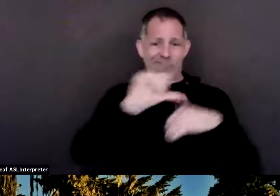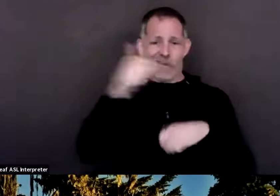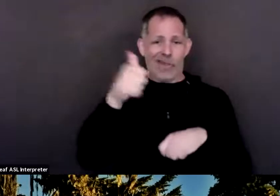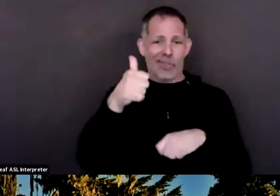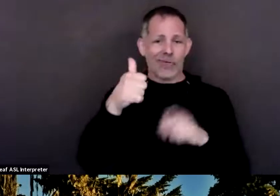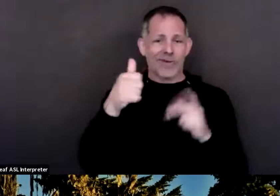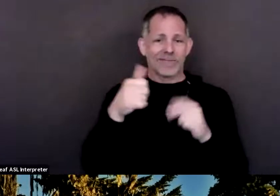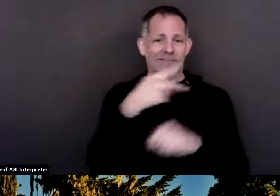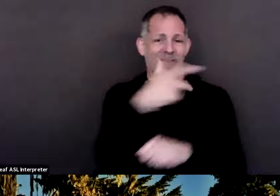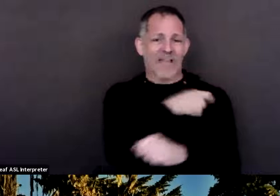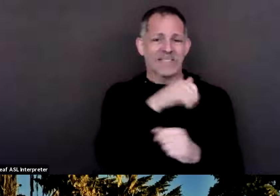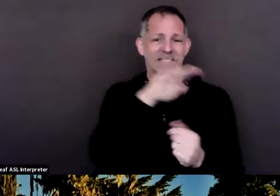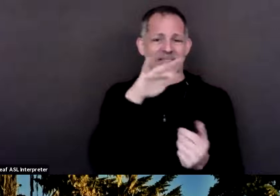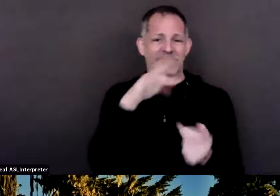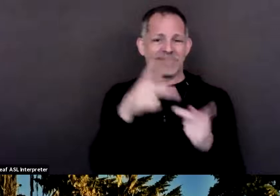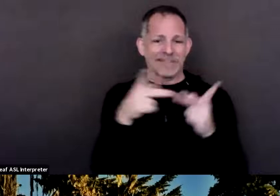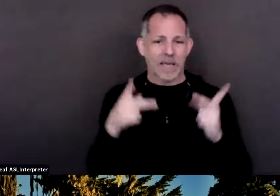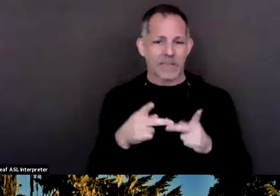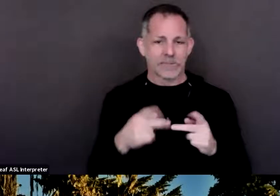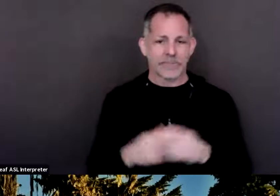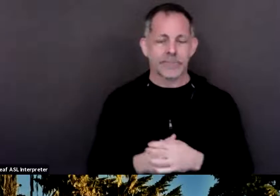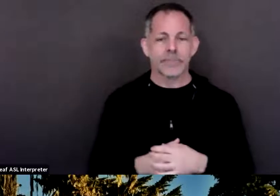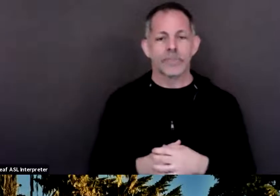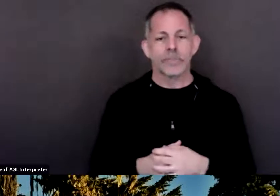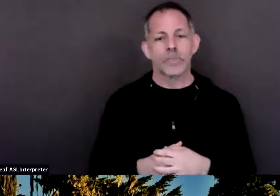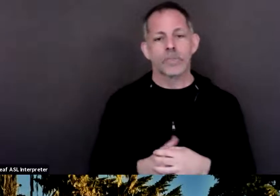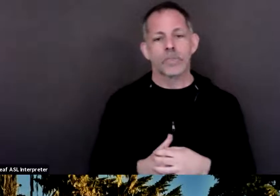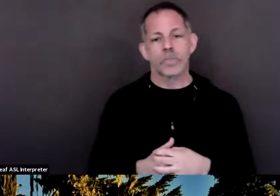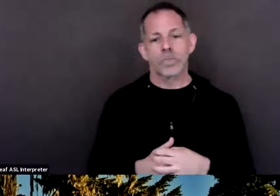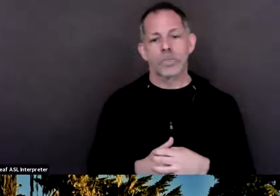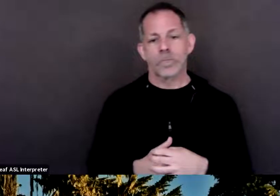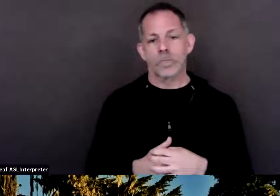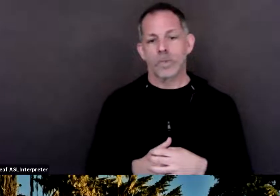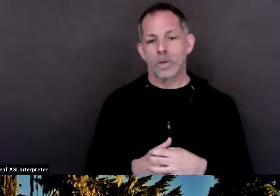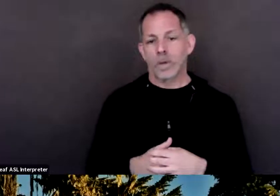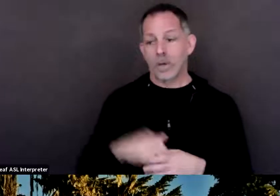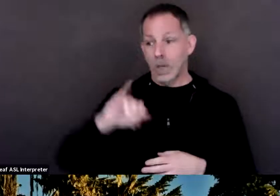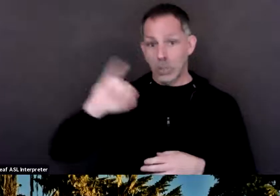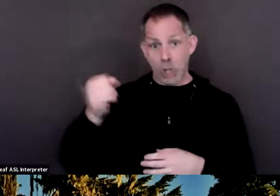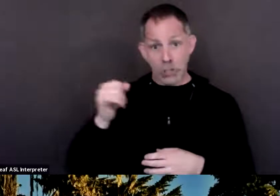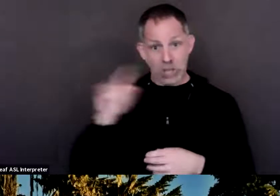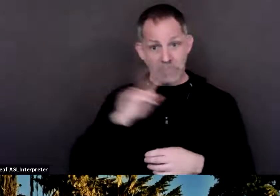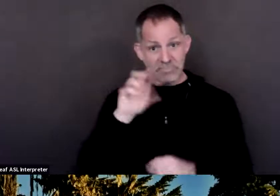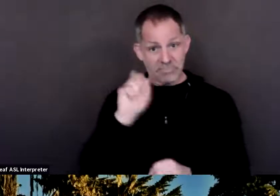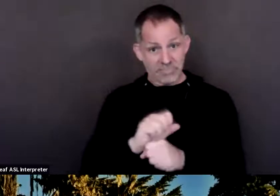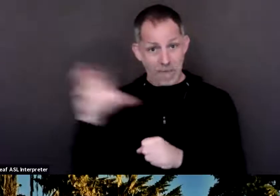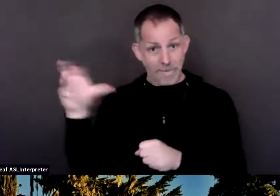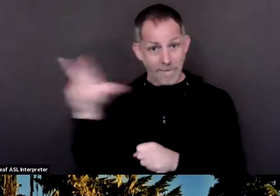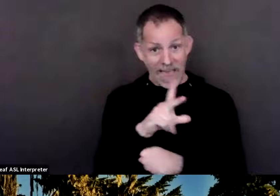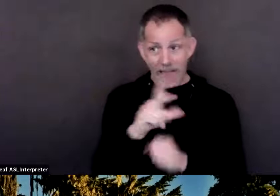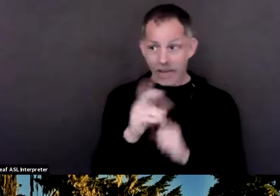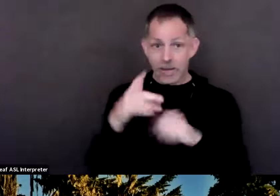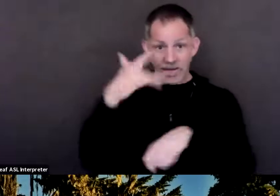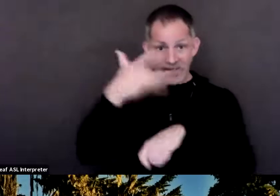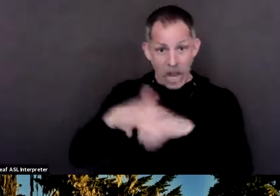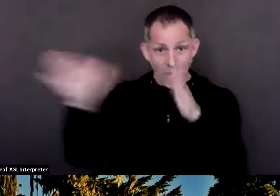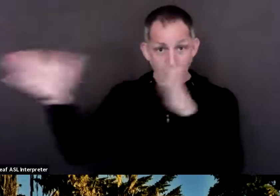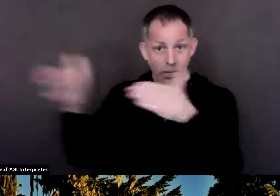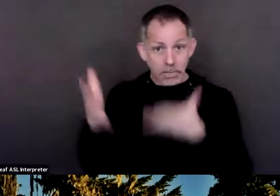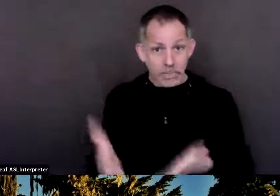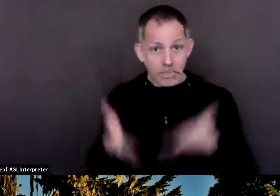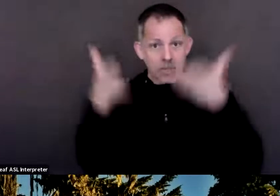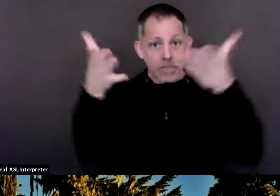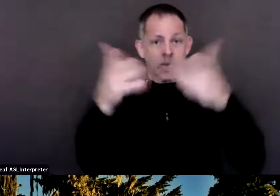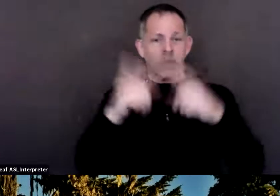So when Johnson & Johnson returns in terms of availability, we'll be able to use it